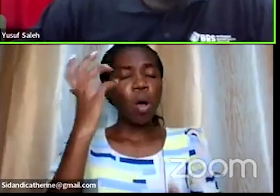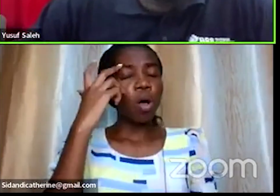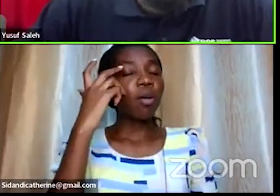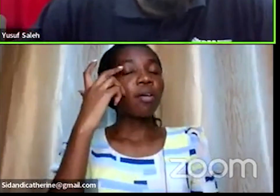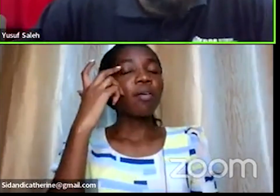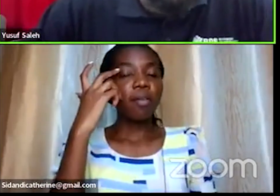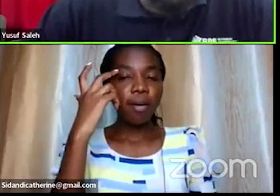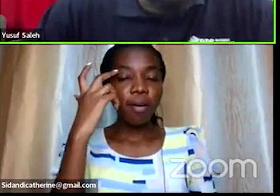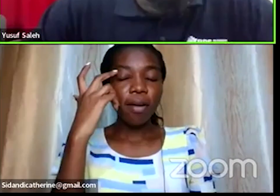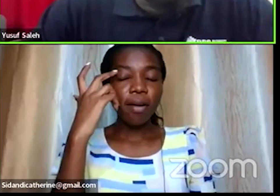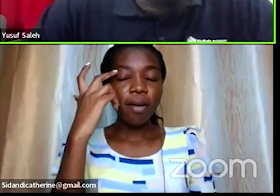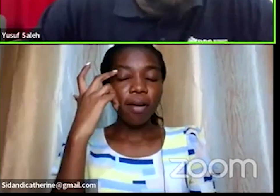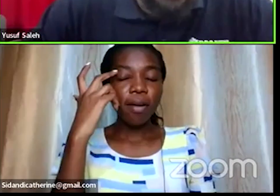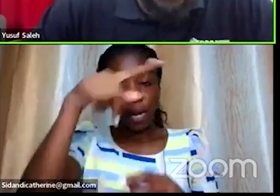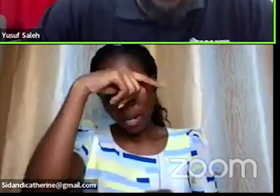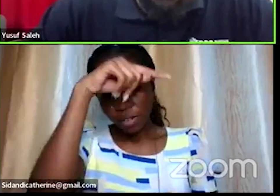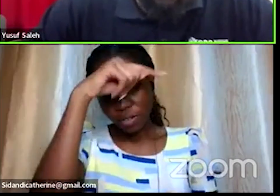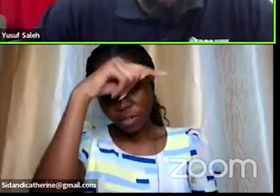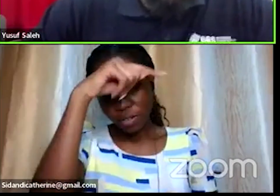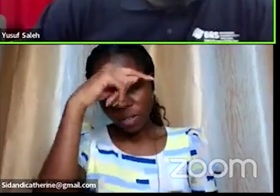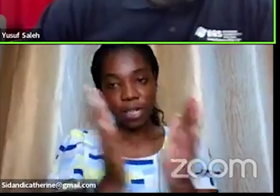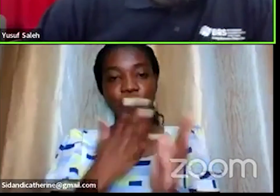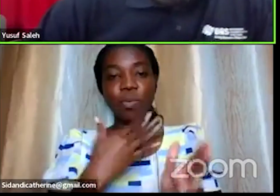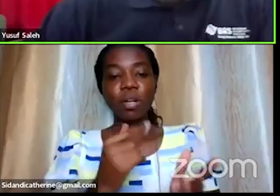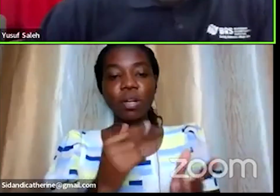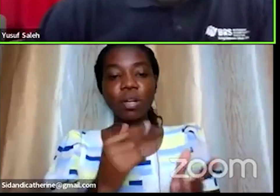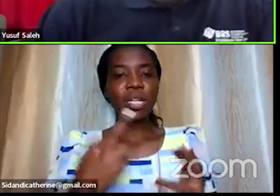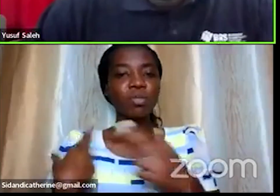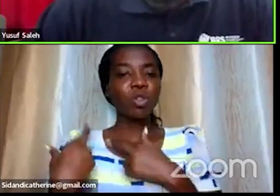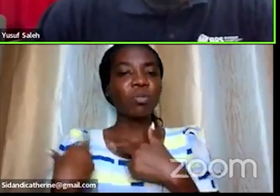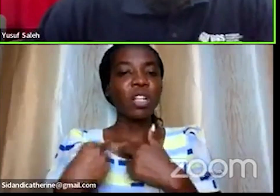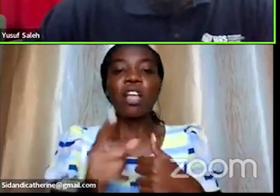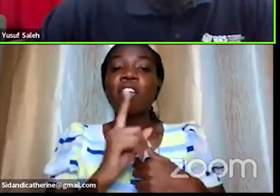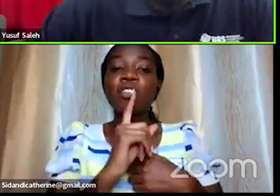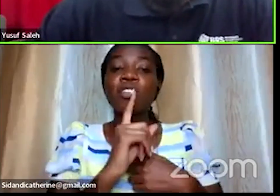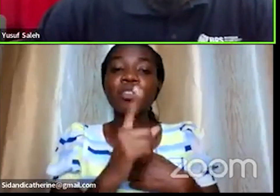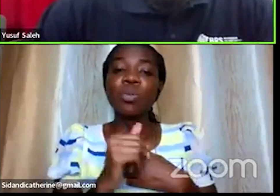I've now graduated and I want this role. So we receive a lot